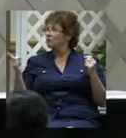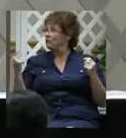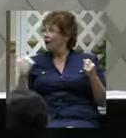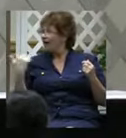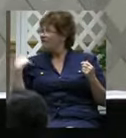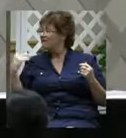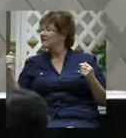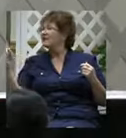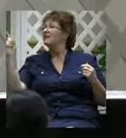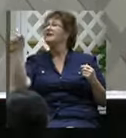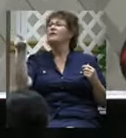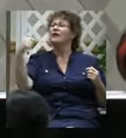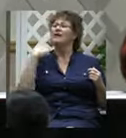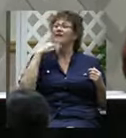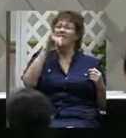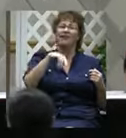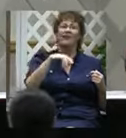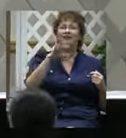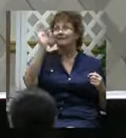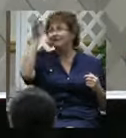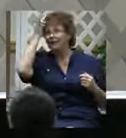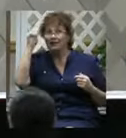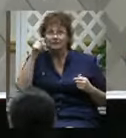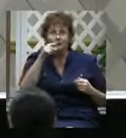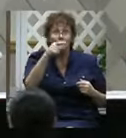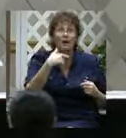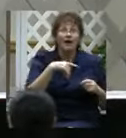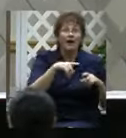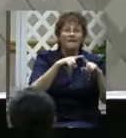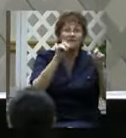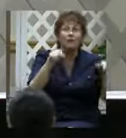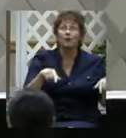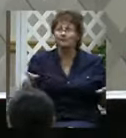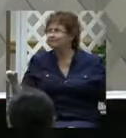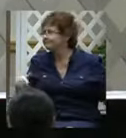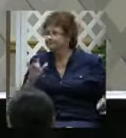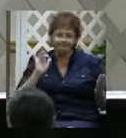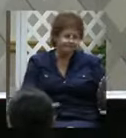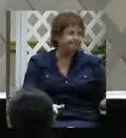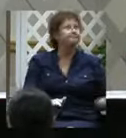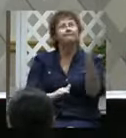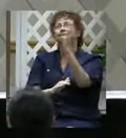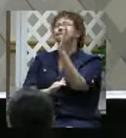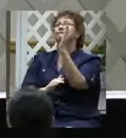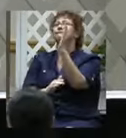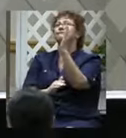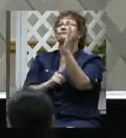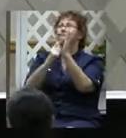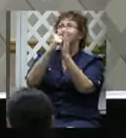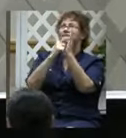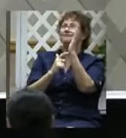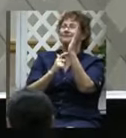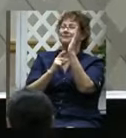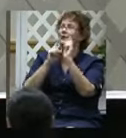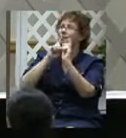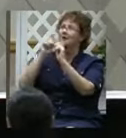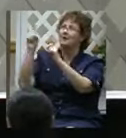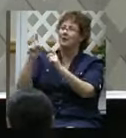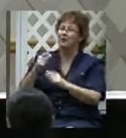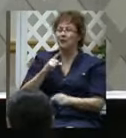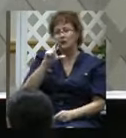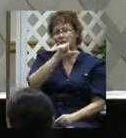like I don't know, the feds or something come down and they ask, what have you translated, last year? You'll be able to quickly report back, we did